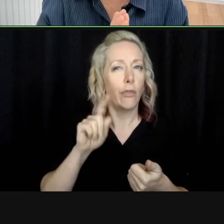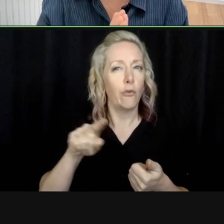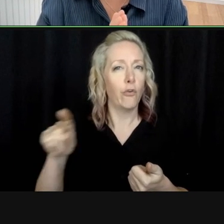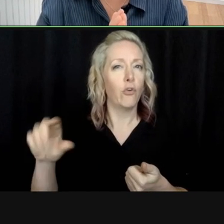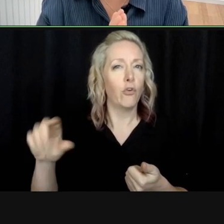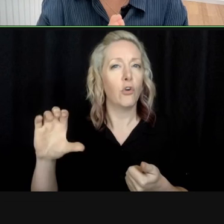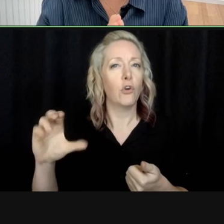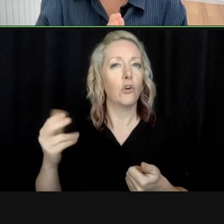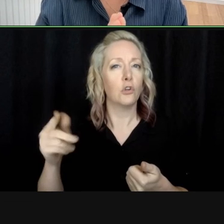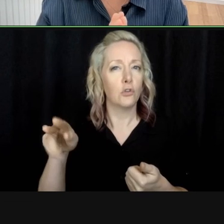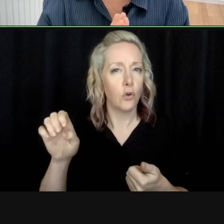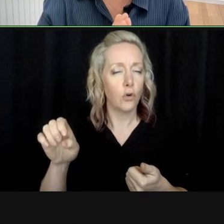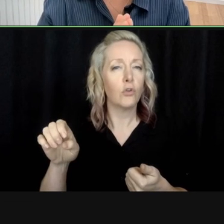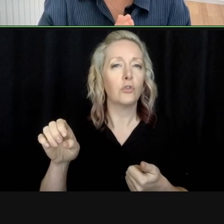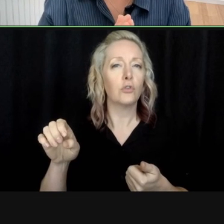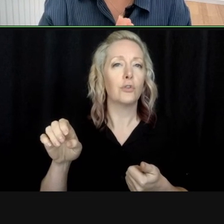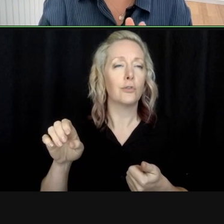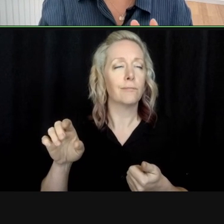charge, that they can kind of be what